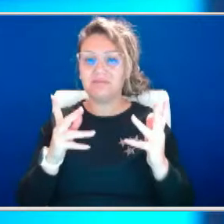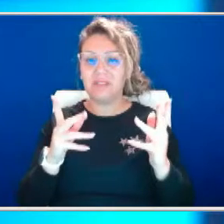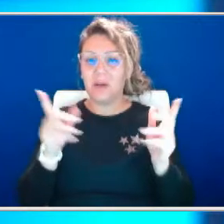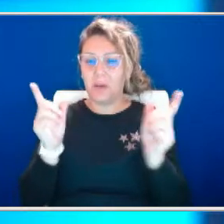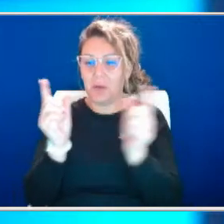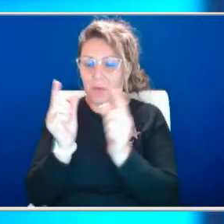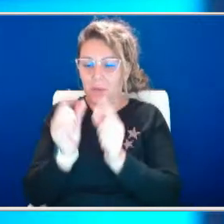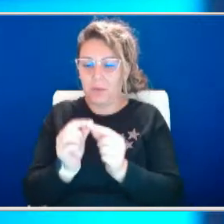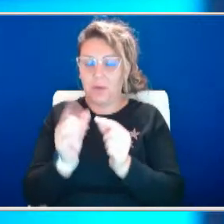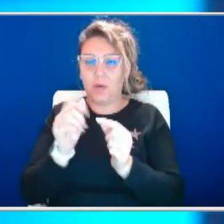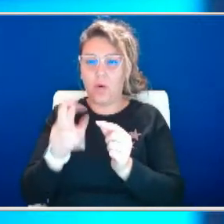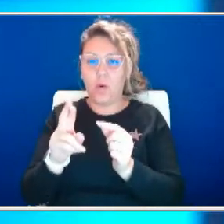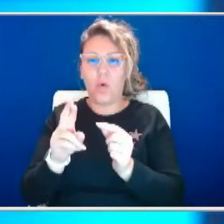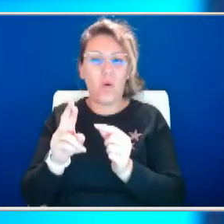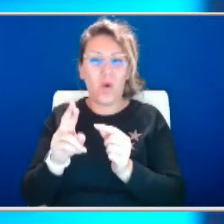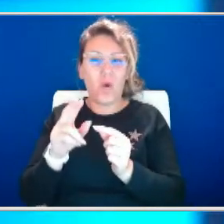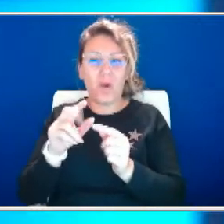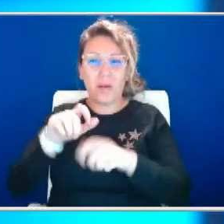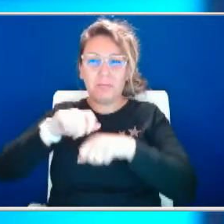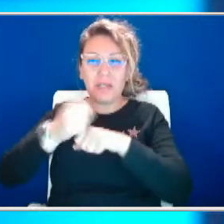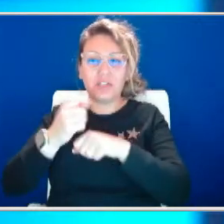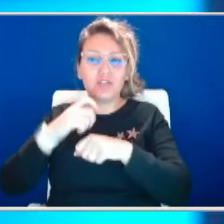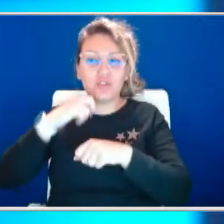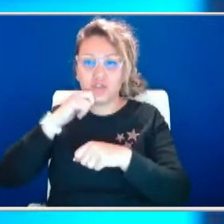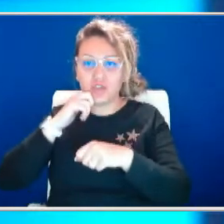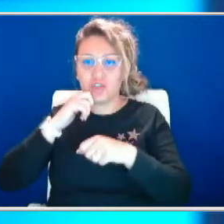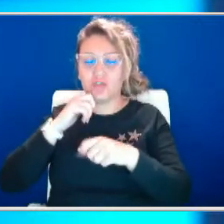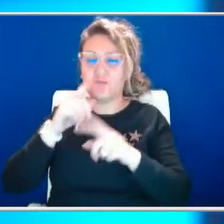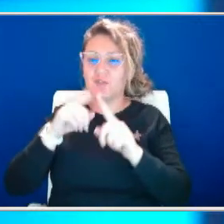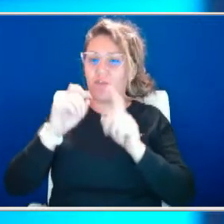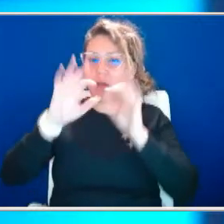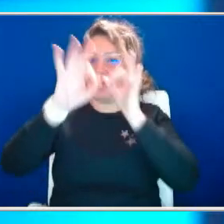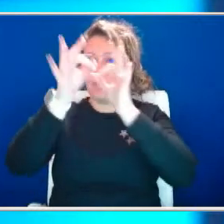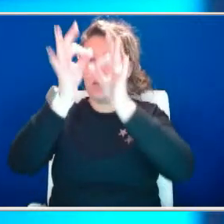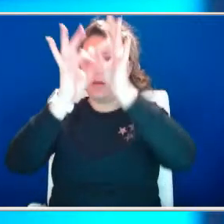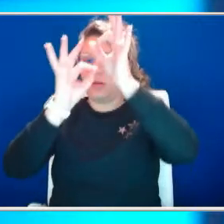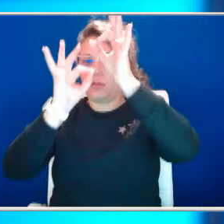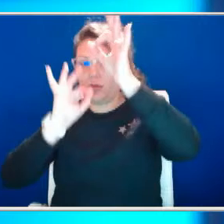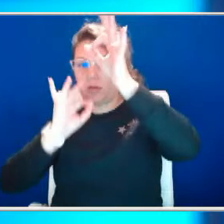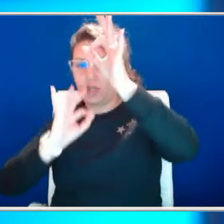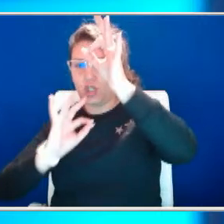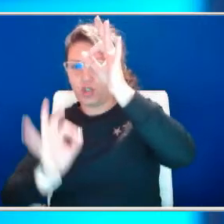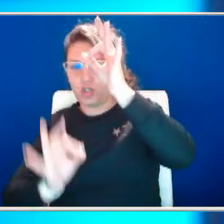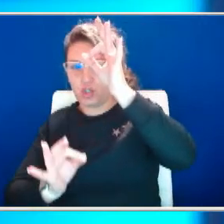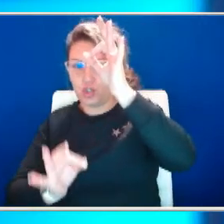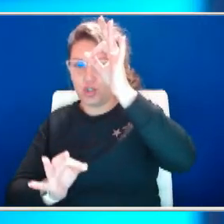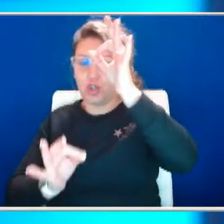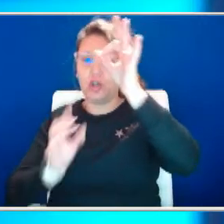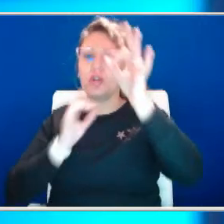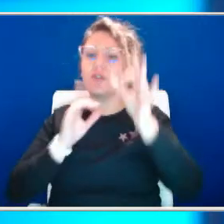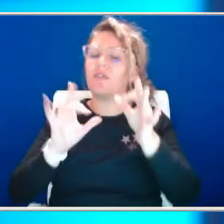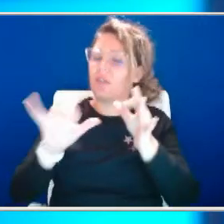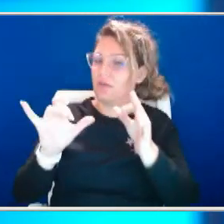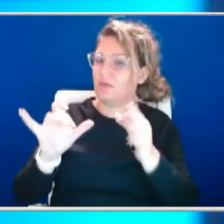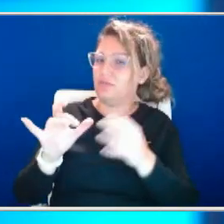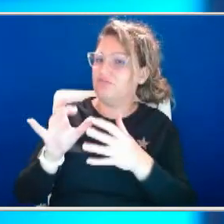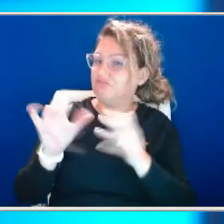nerves due to the scoliosis or the curvature, then potentially this could be an option. Again, scoliosis,